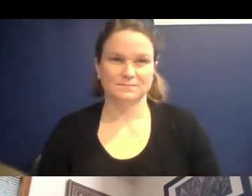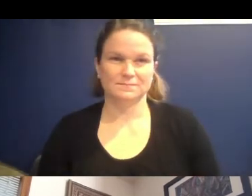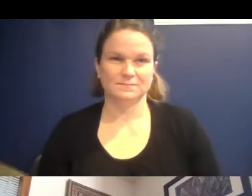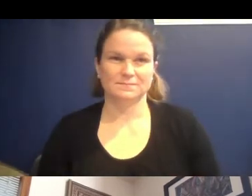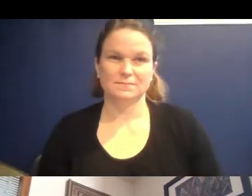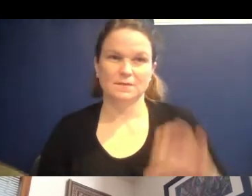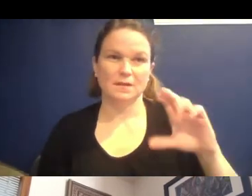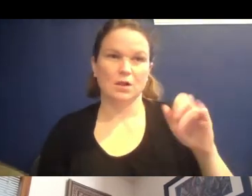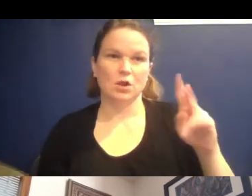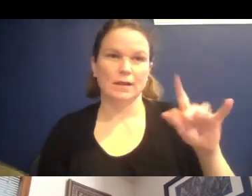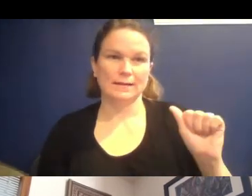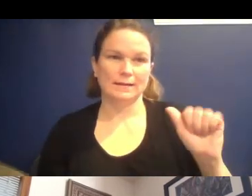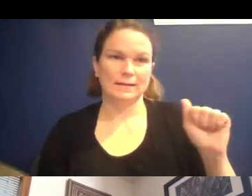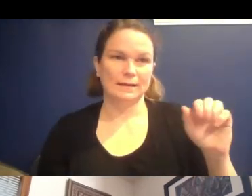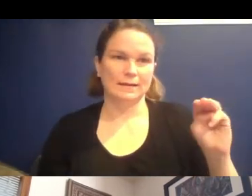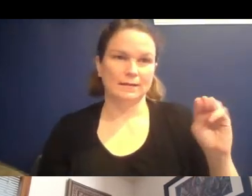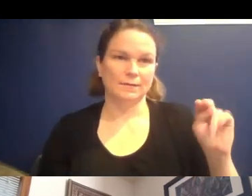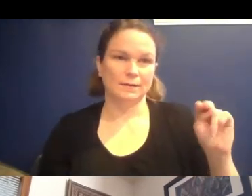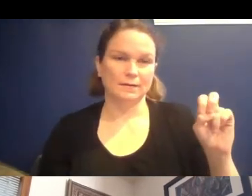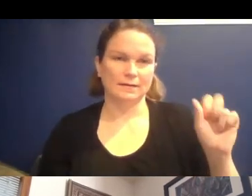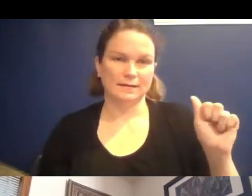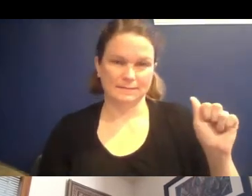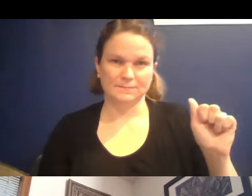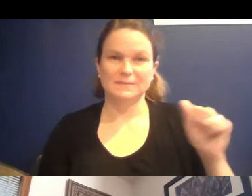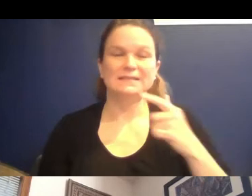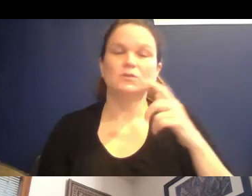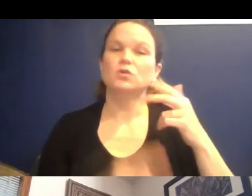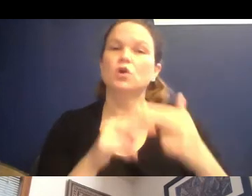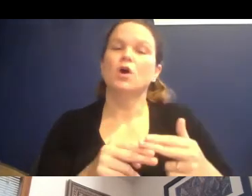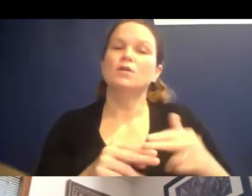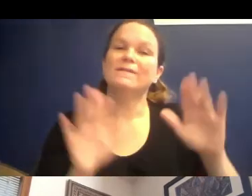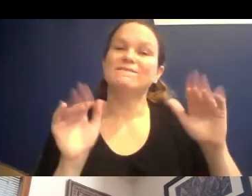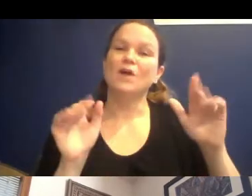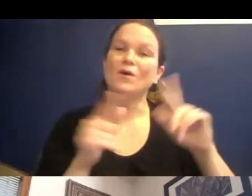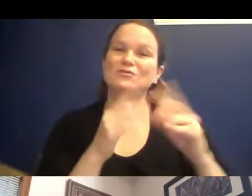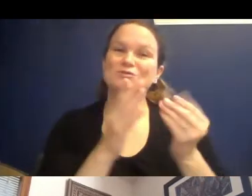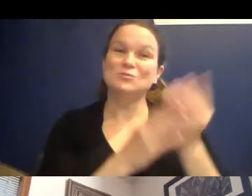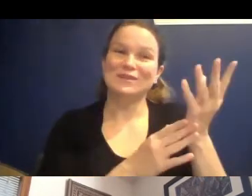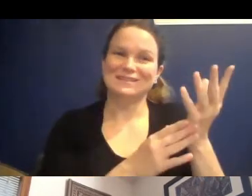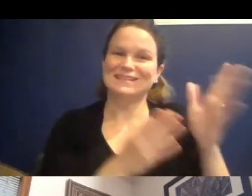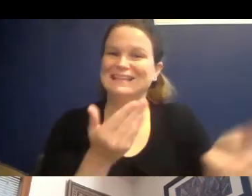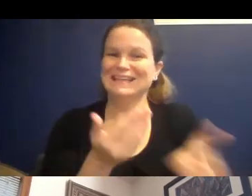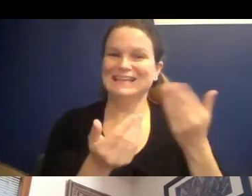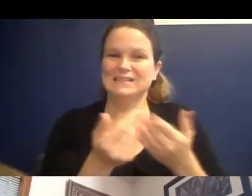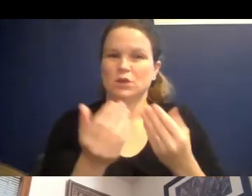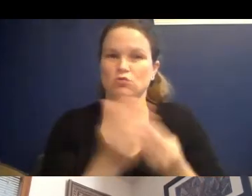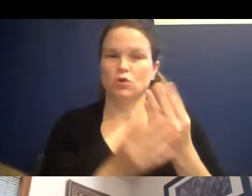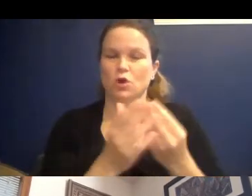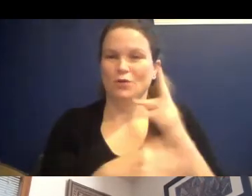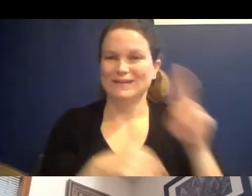Clarkia mina, also known as farewell to spring, is an easily grown native plant, and